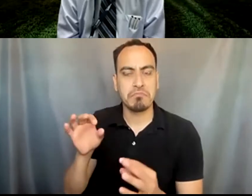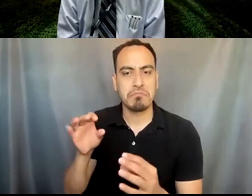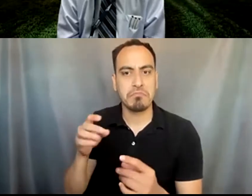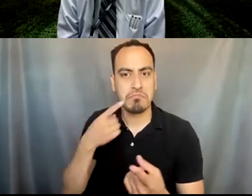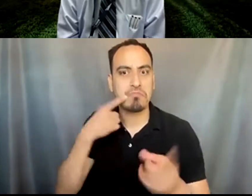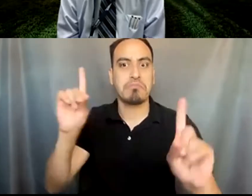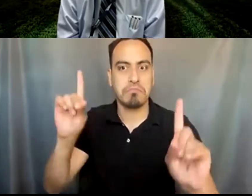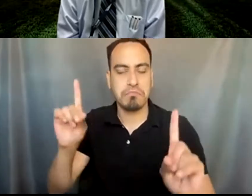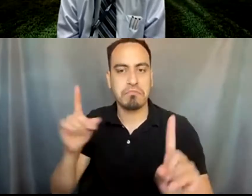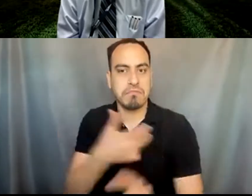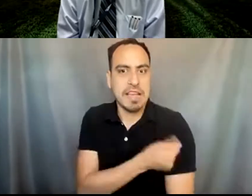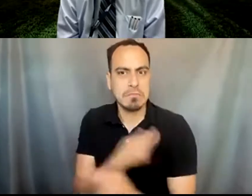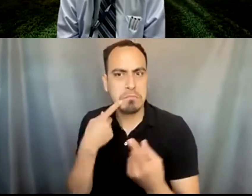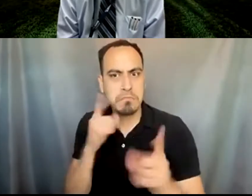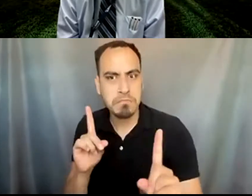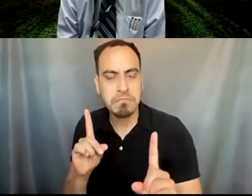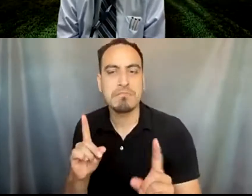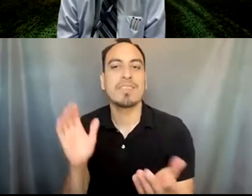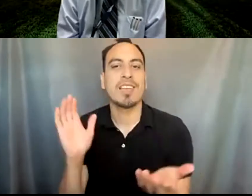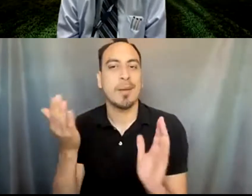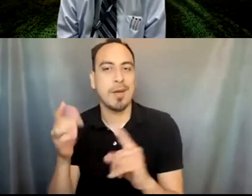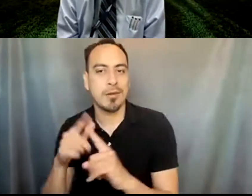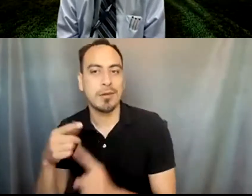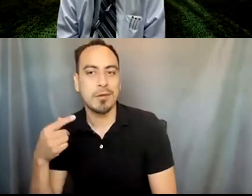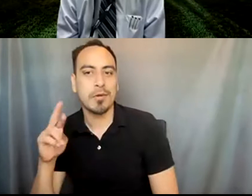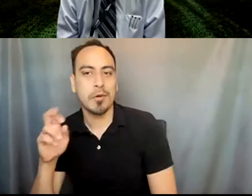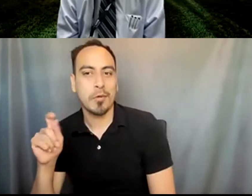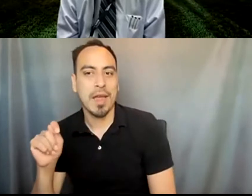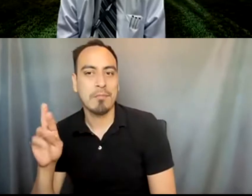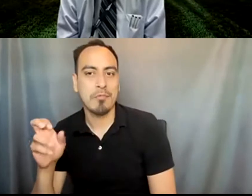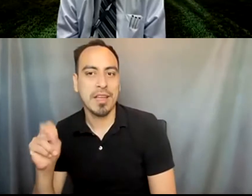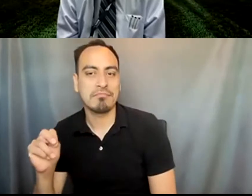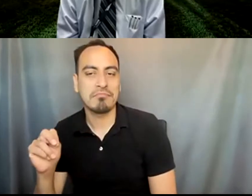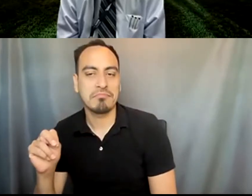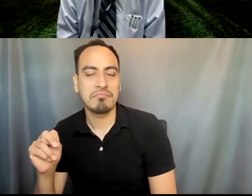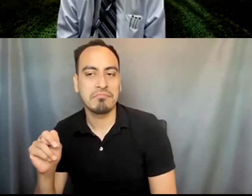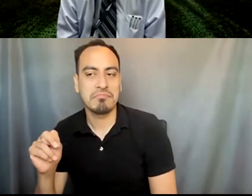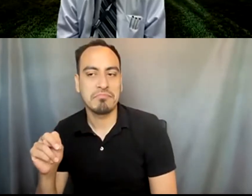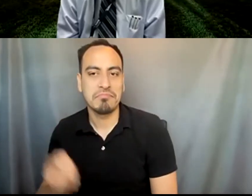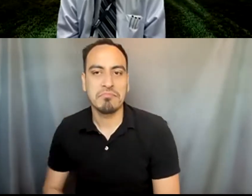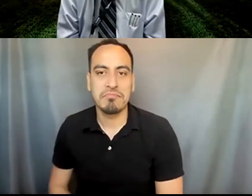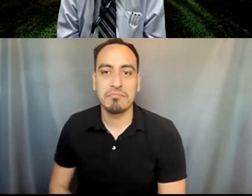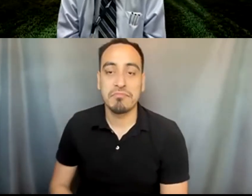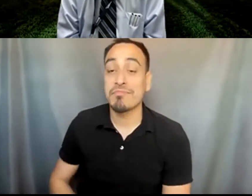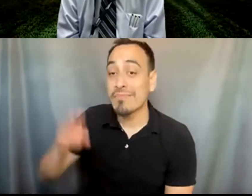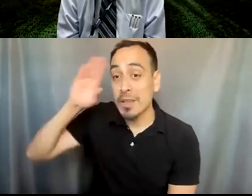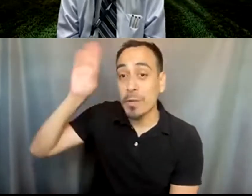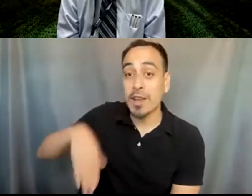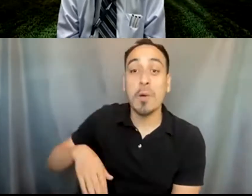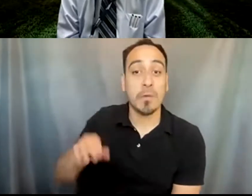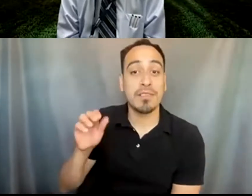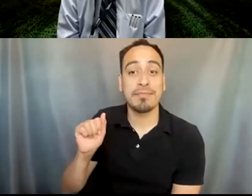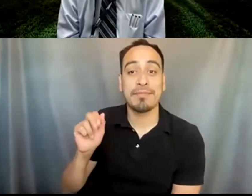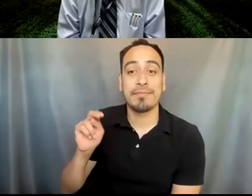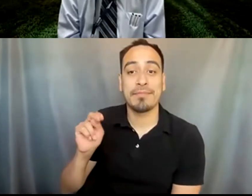Britain. And so that we know. We also know that the antibody levels are lower